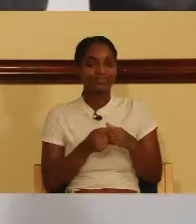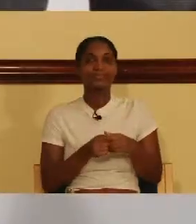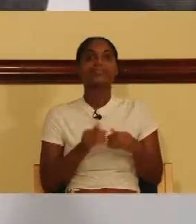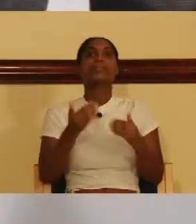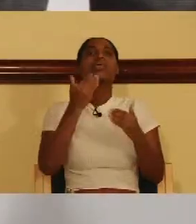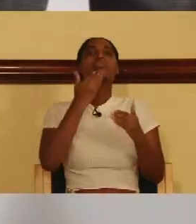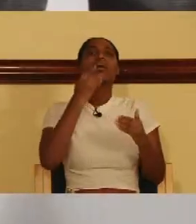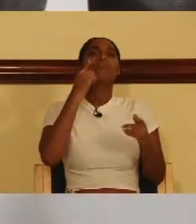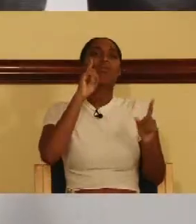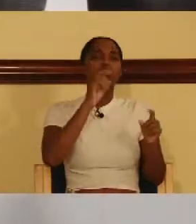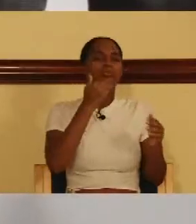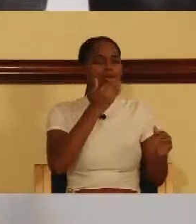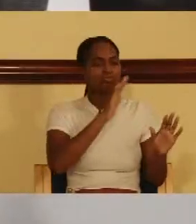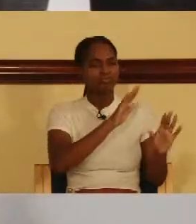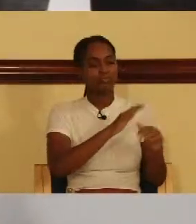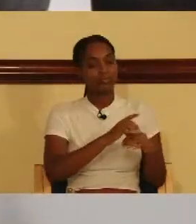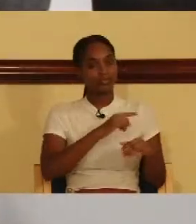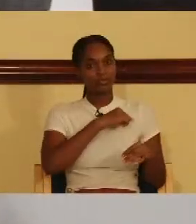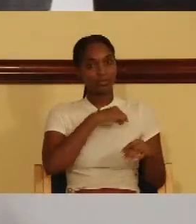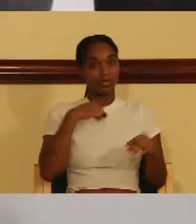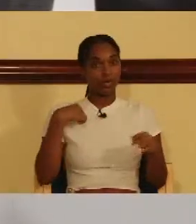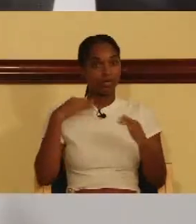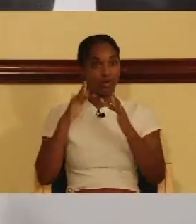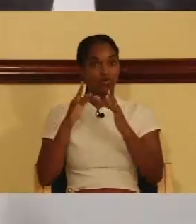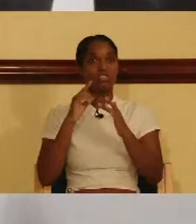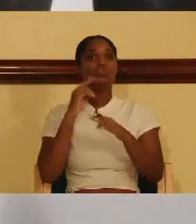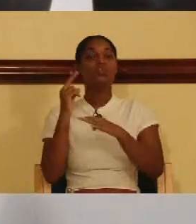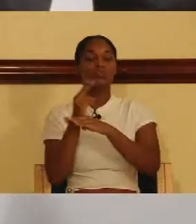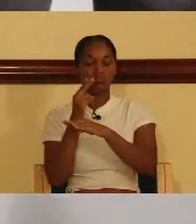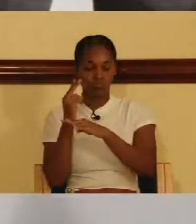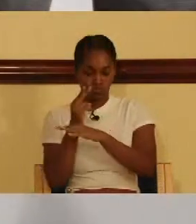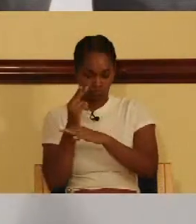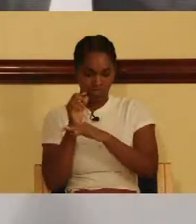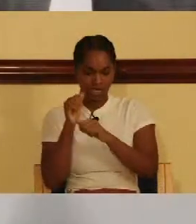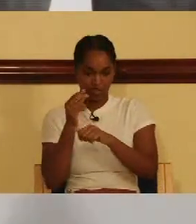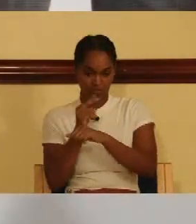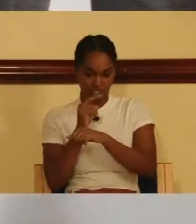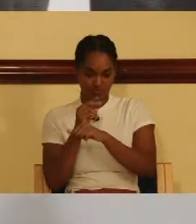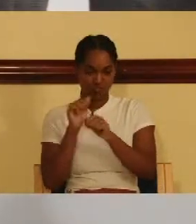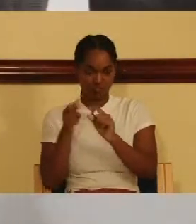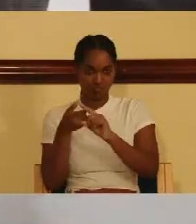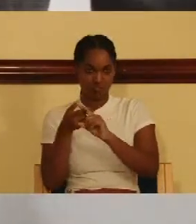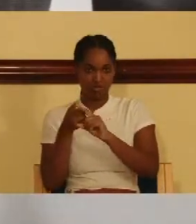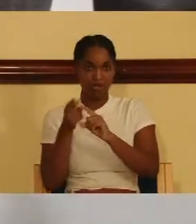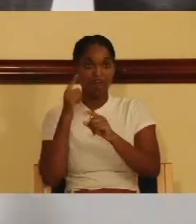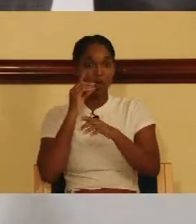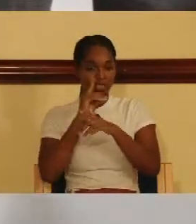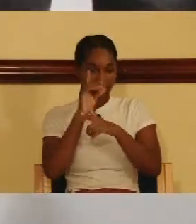that question. So our website is user-friendly. Our mobile app is user-friendly for the